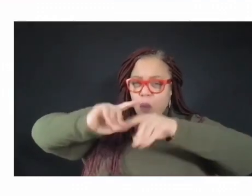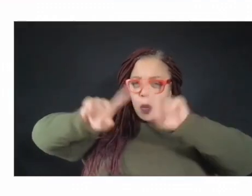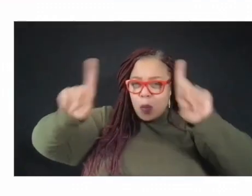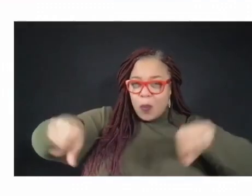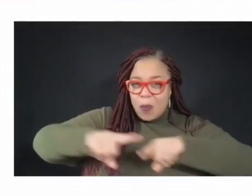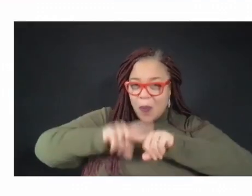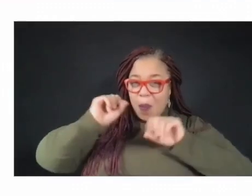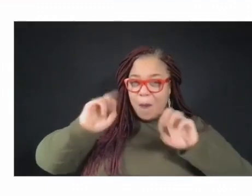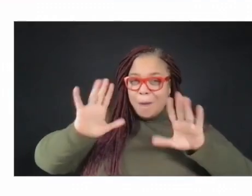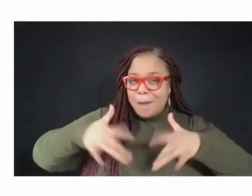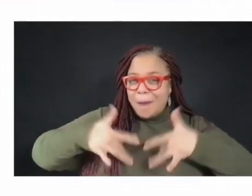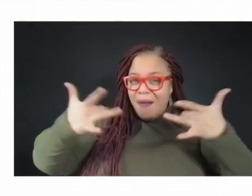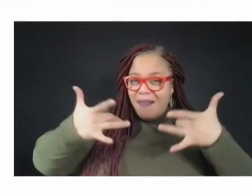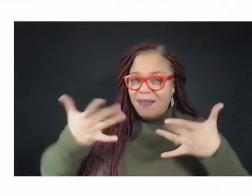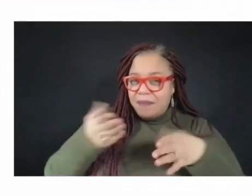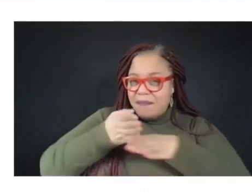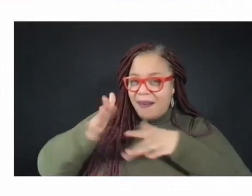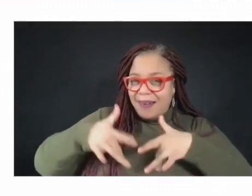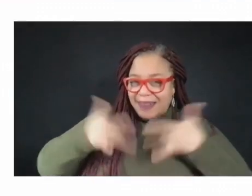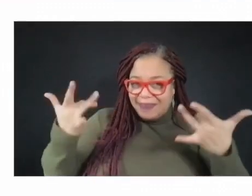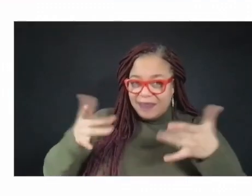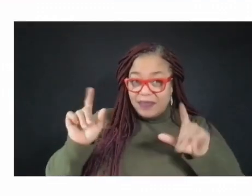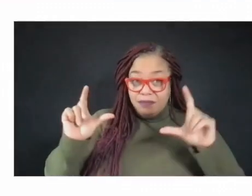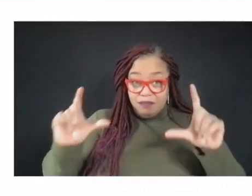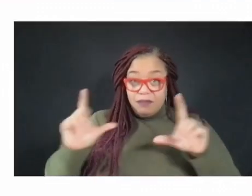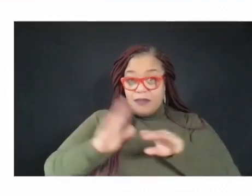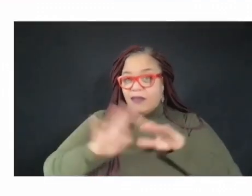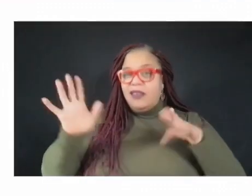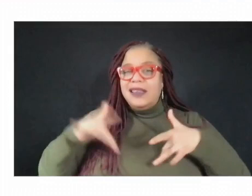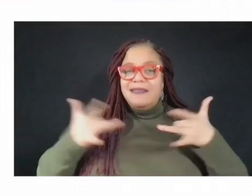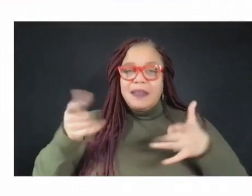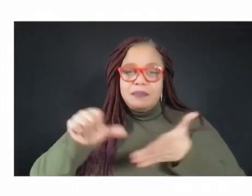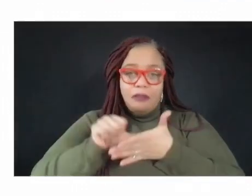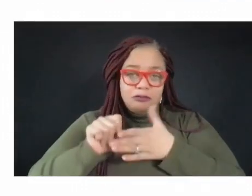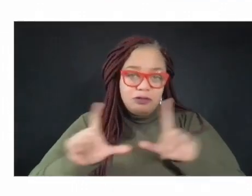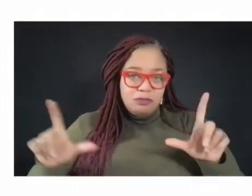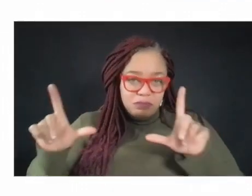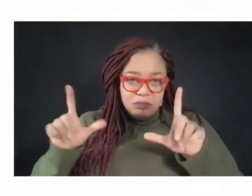we will bring those over.